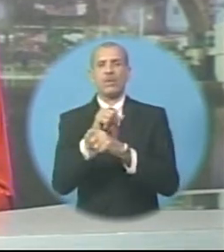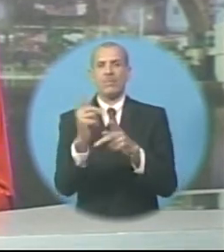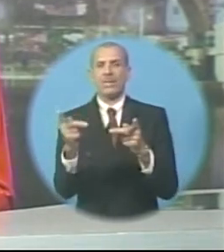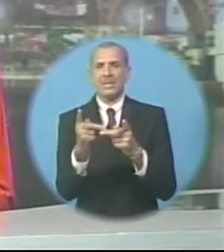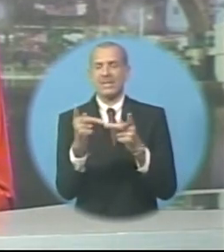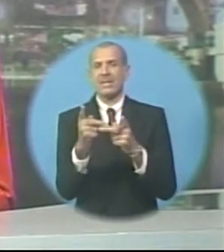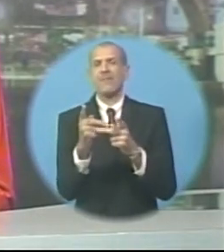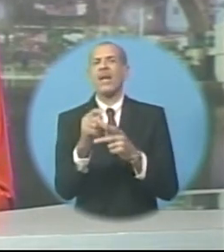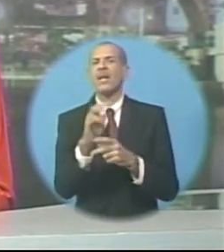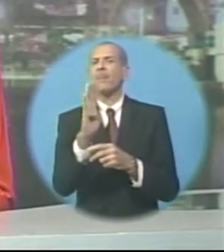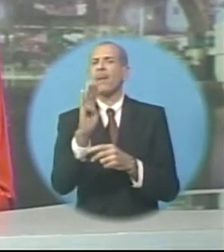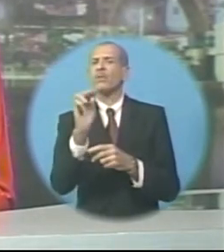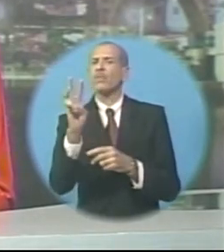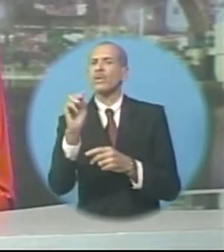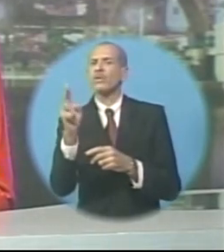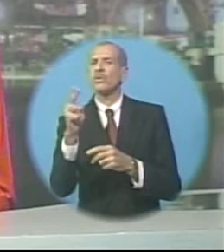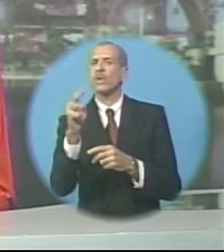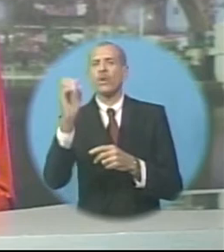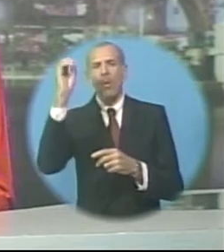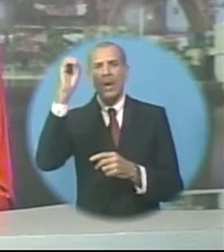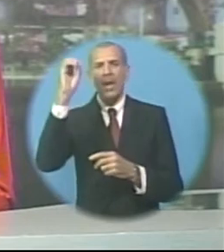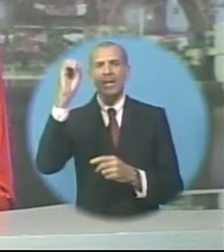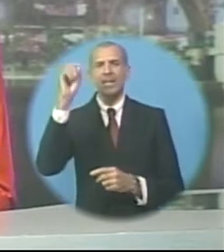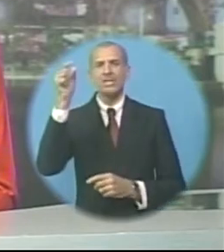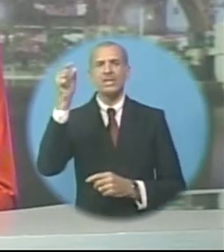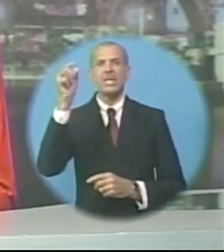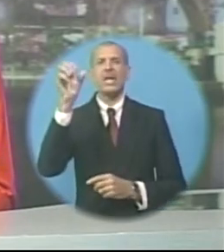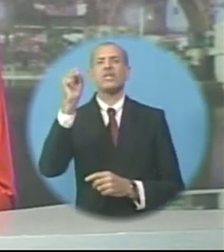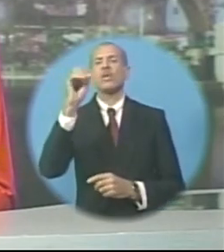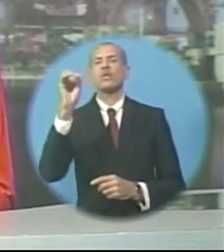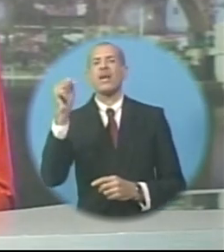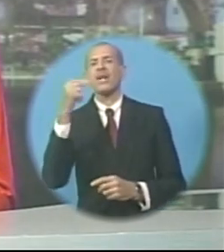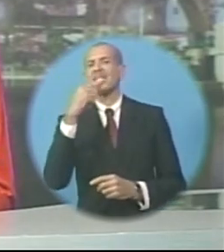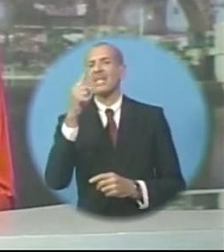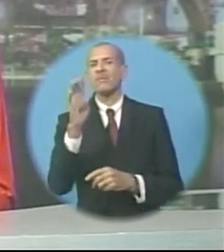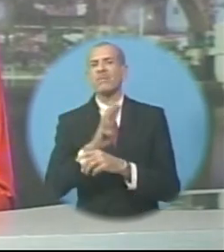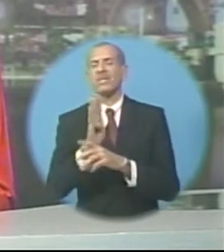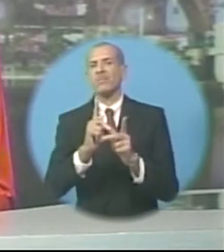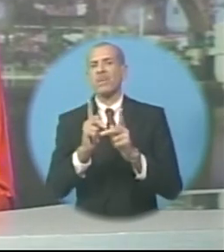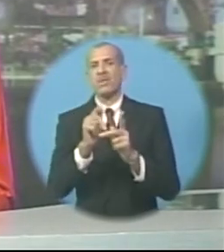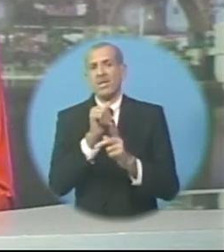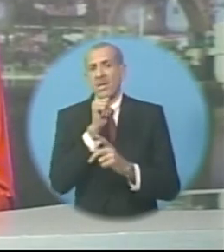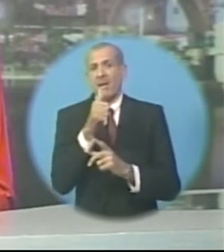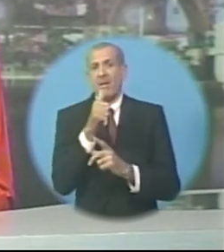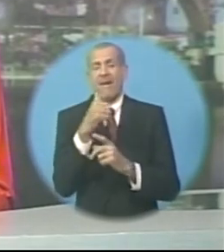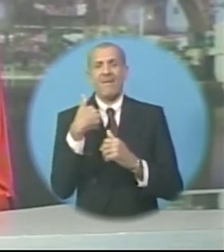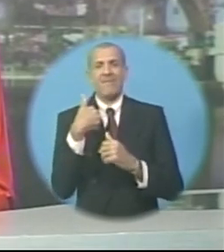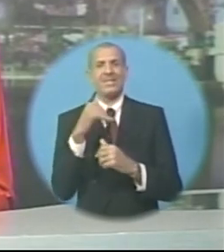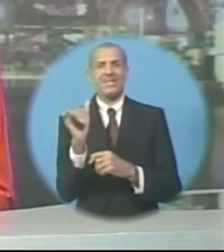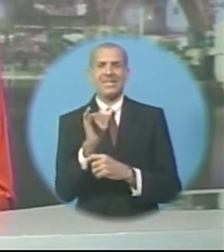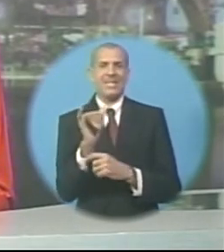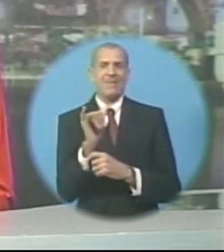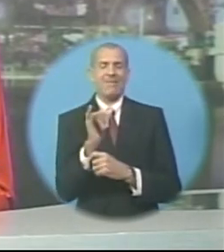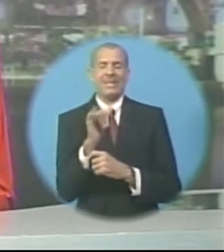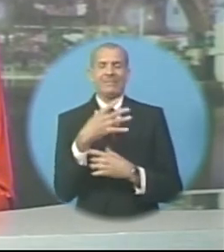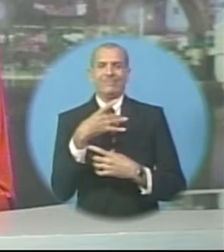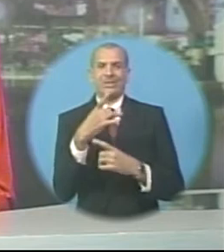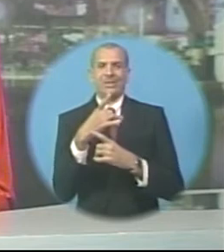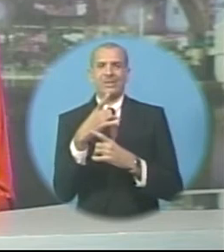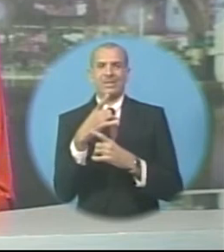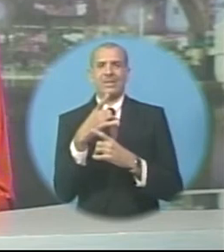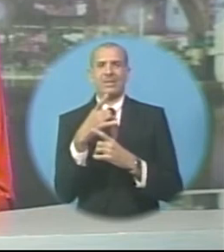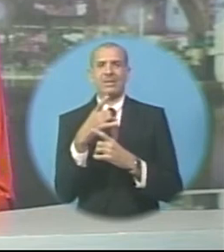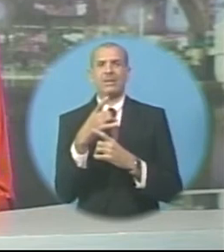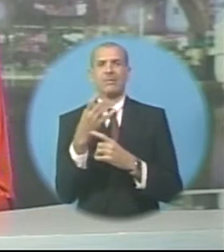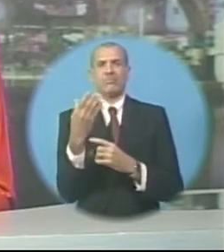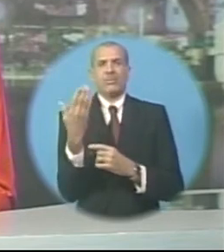at the Barbados Workers Union, Orlando Gabby Scott, says business people seem not to have the same level of enthusiasm they did when the